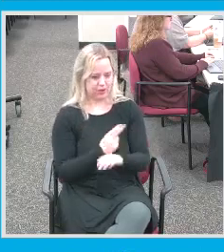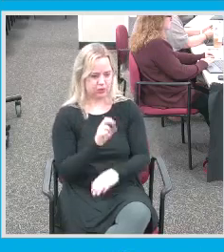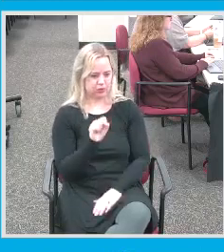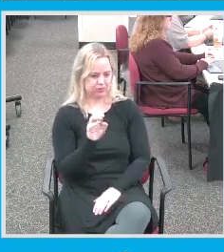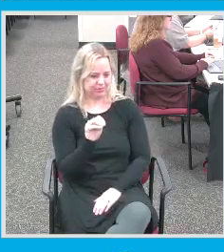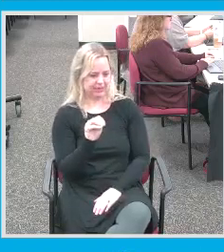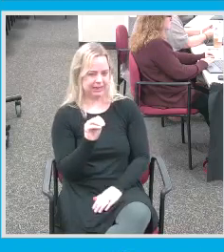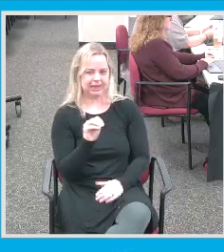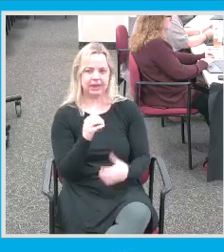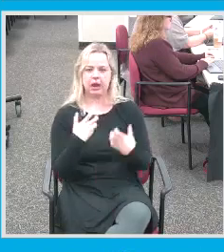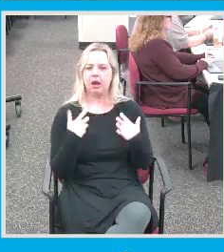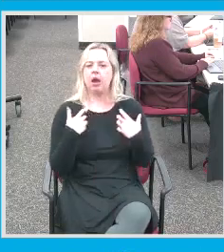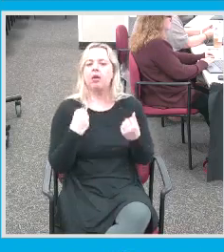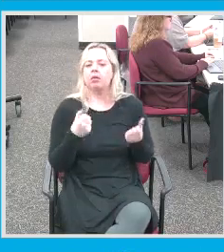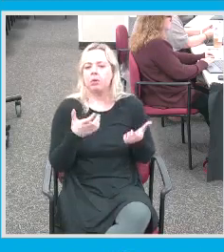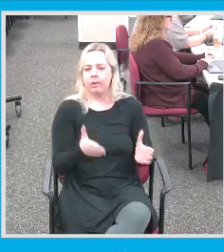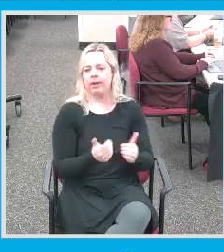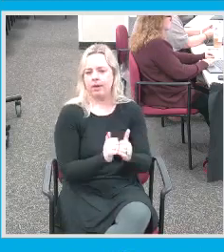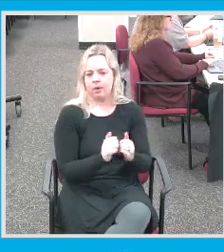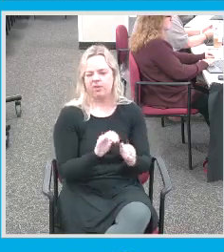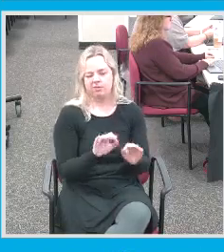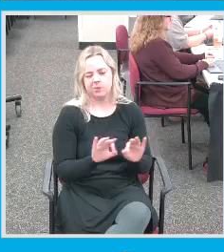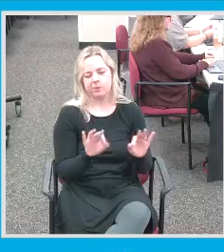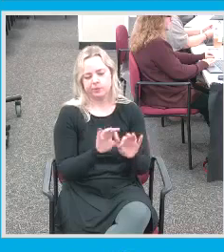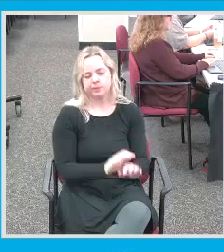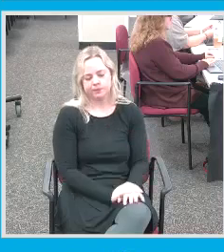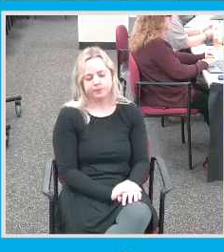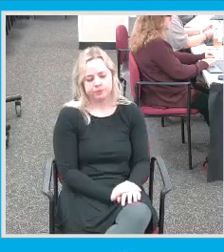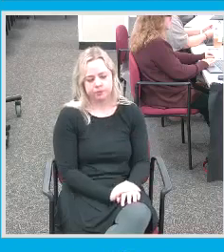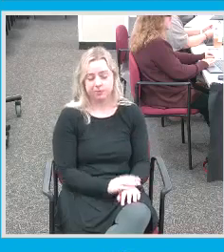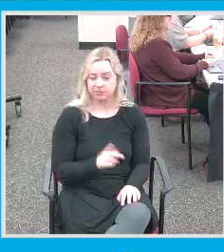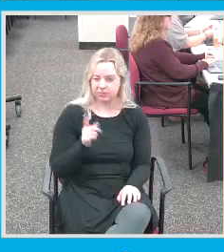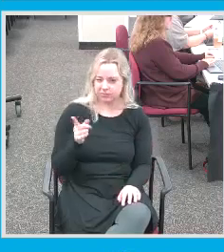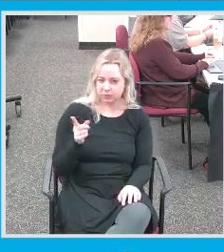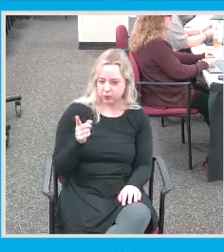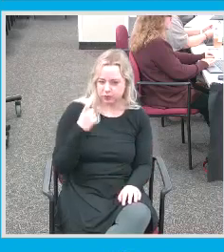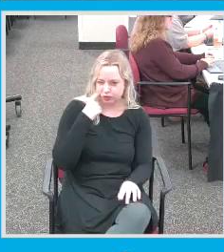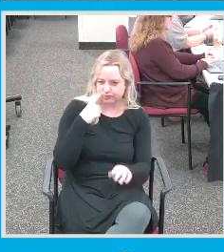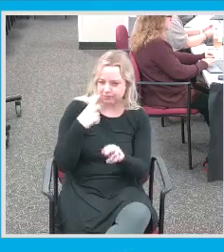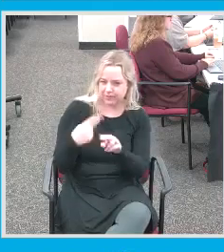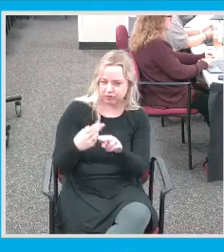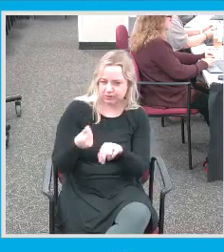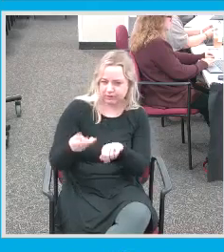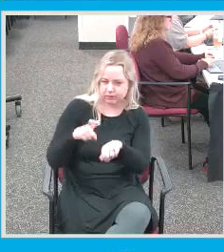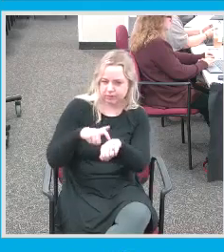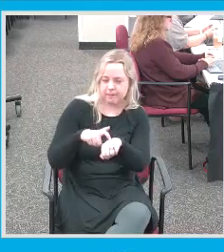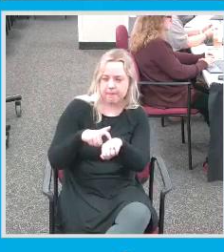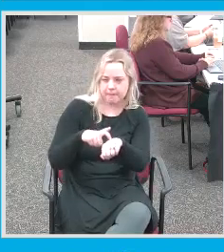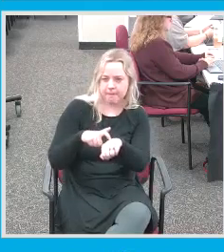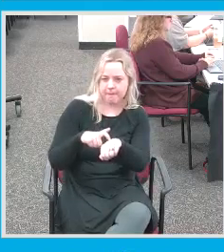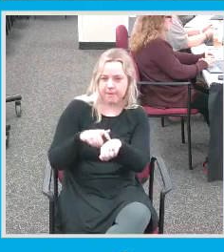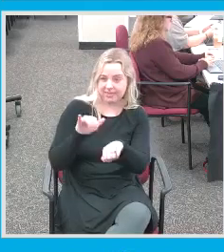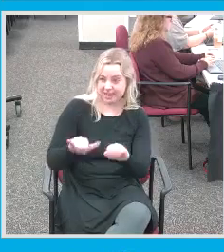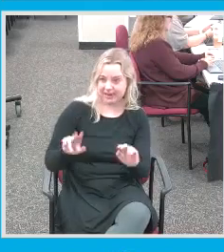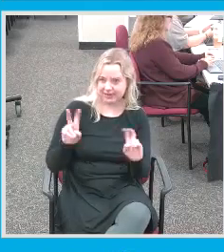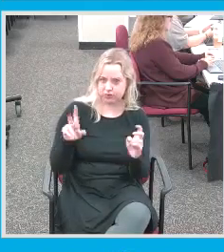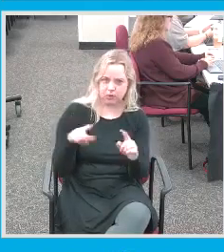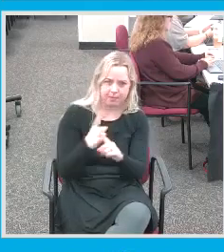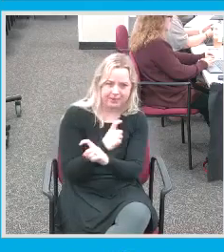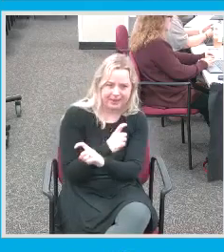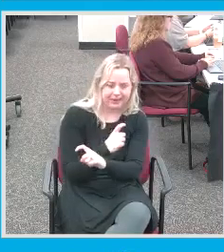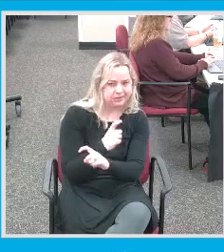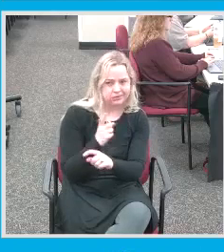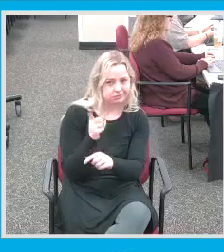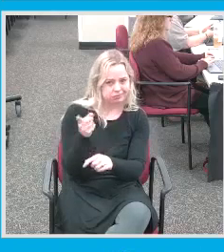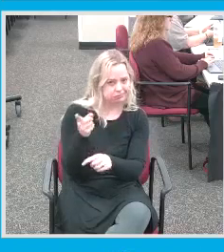Yeah, absolutely. Okay. You've mentioned several times about it being a complex issue, and we understand that it